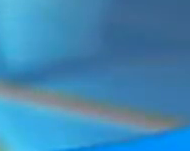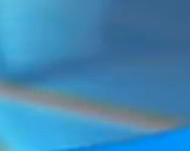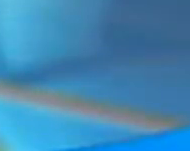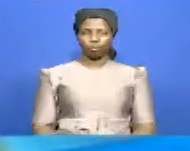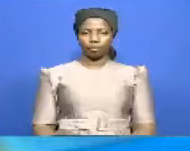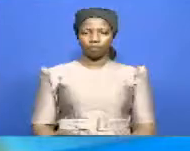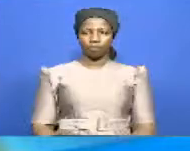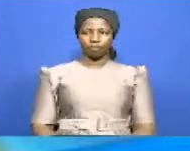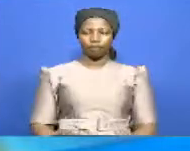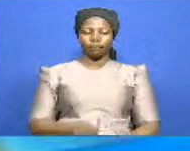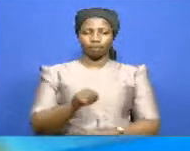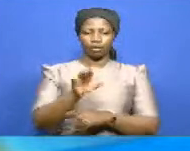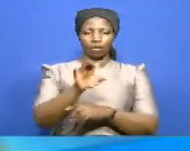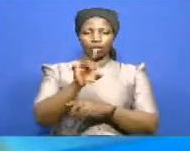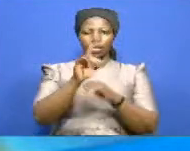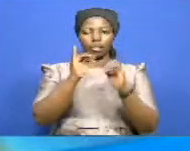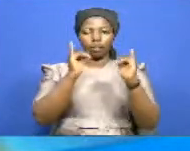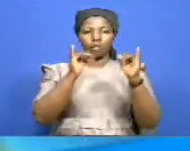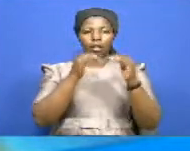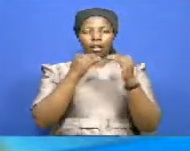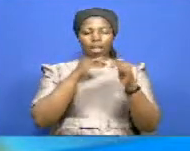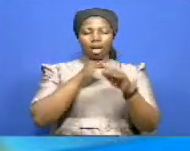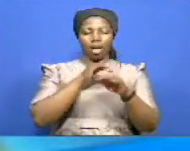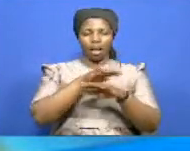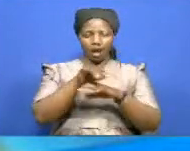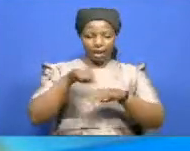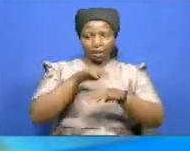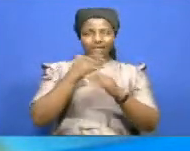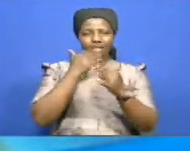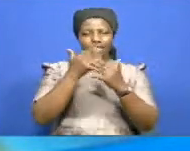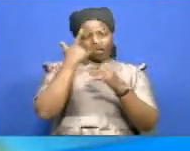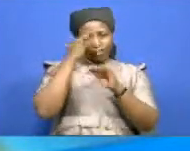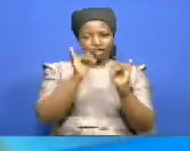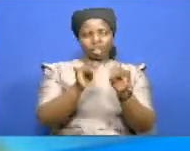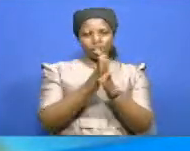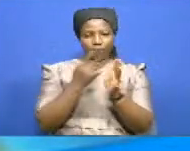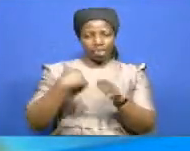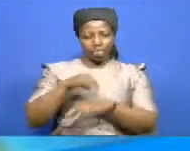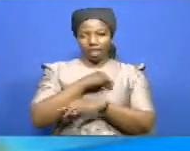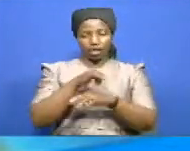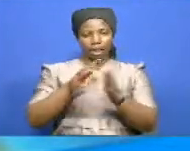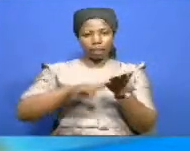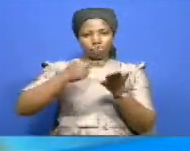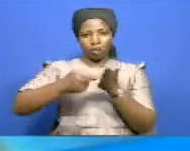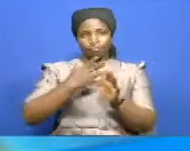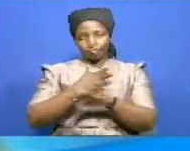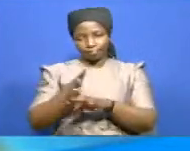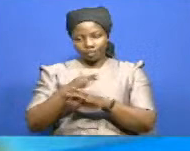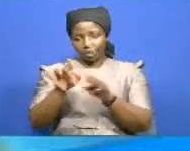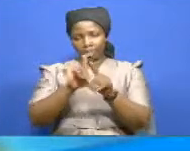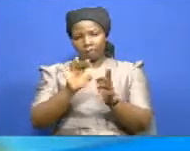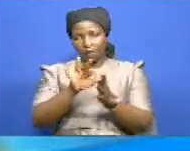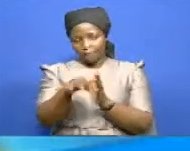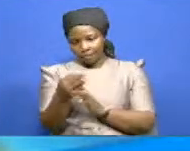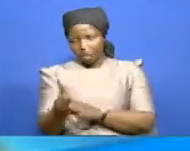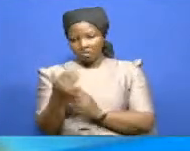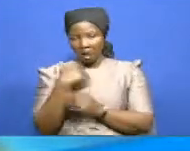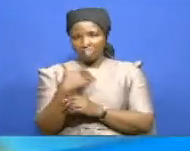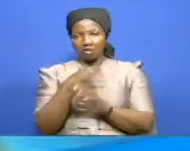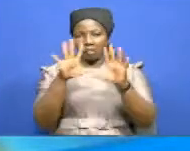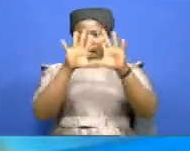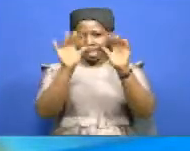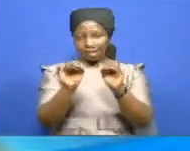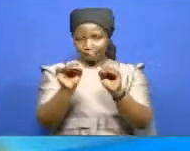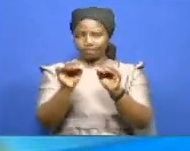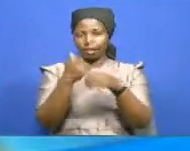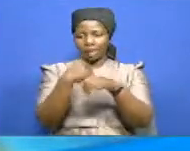This is Channel 1 News Hour. Thank you for staying with us. Wastage of resources and failure to have budget spending to the grassroots are